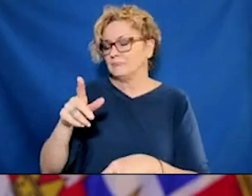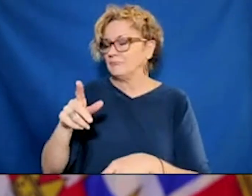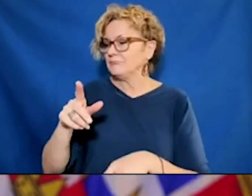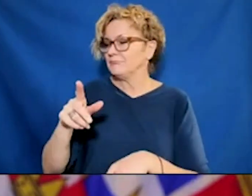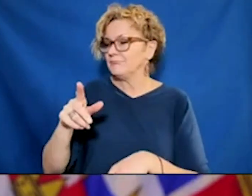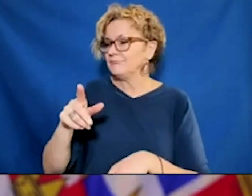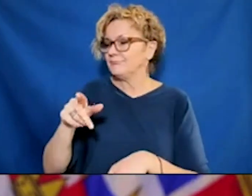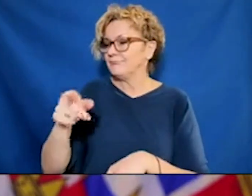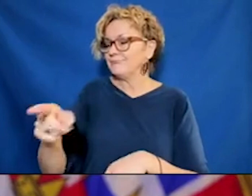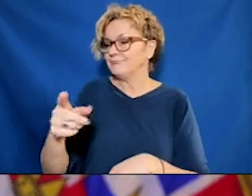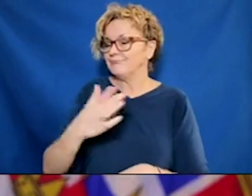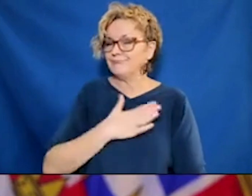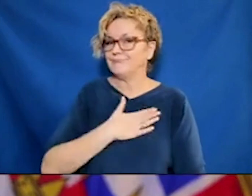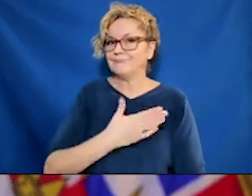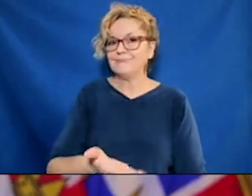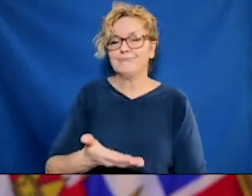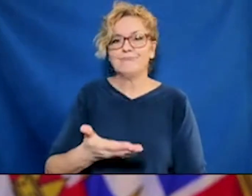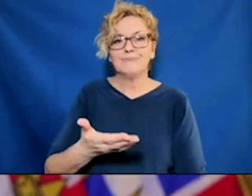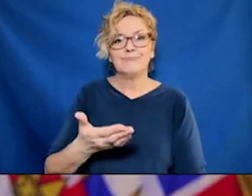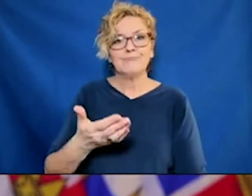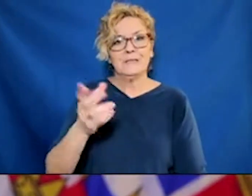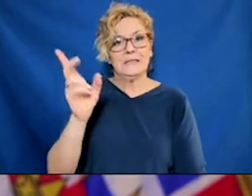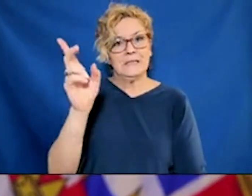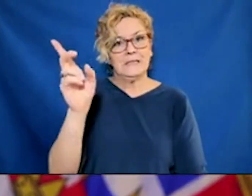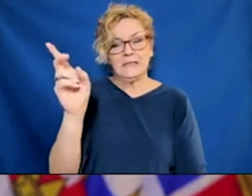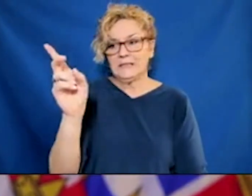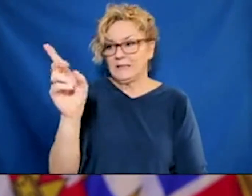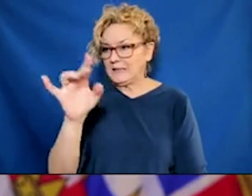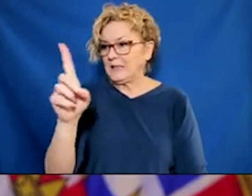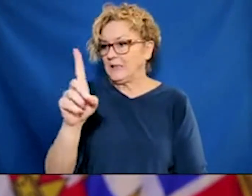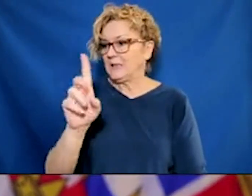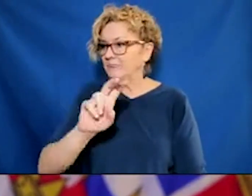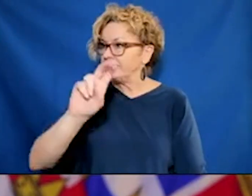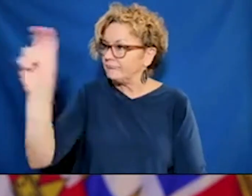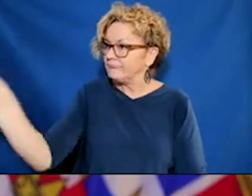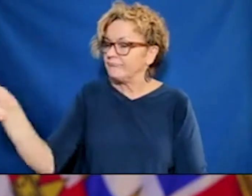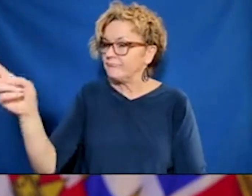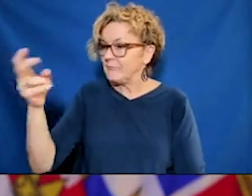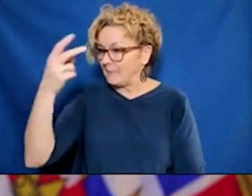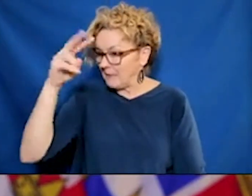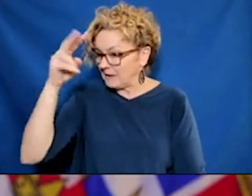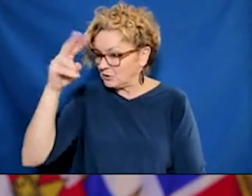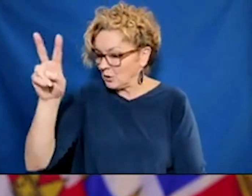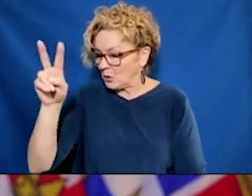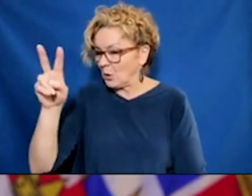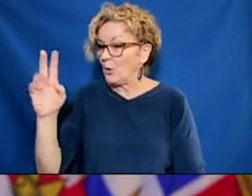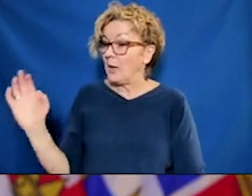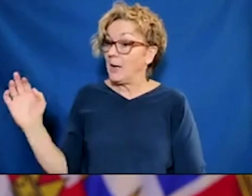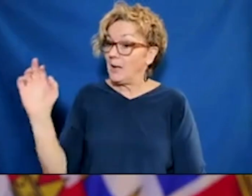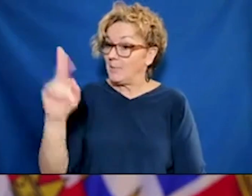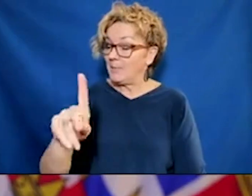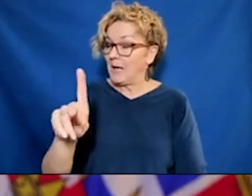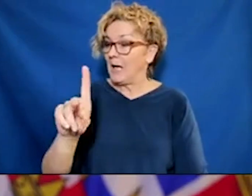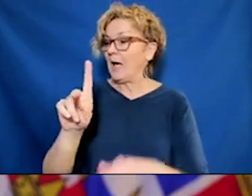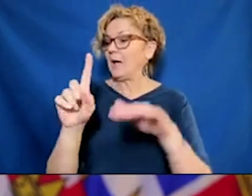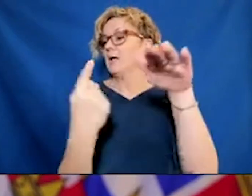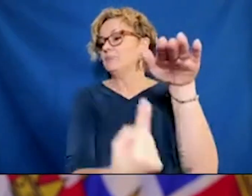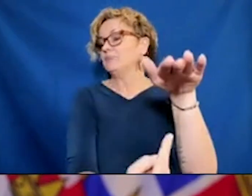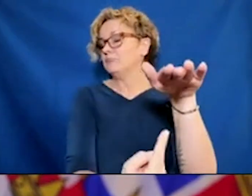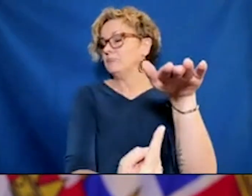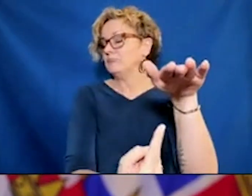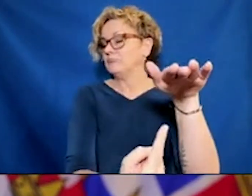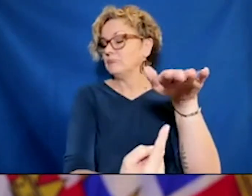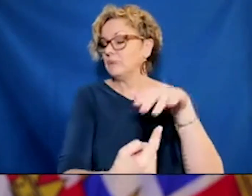I've been in touch with some Minister of CFS officials as well, and they're saying that the PHO orders are